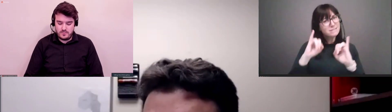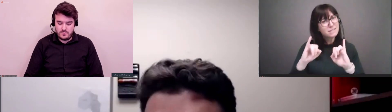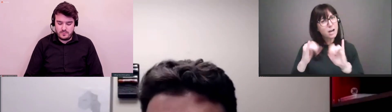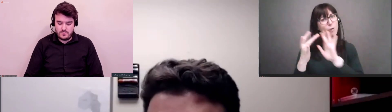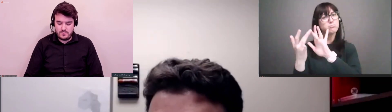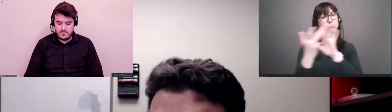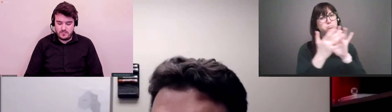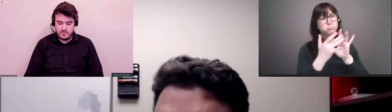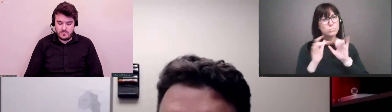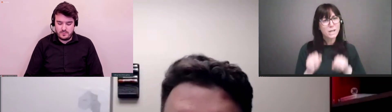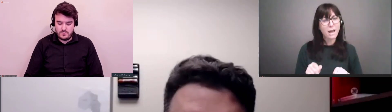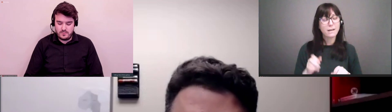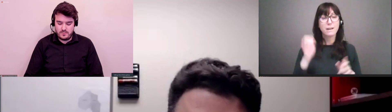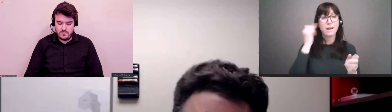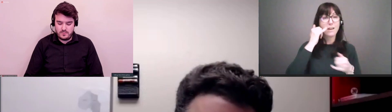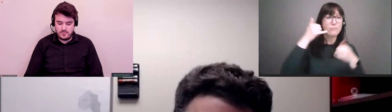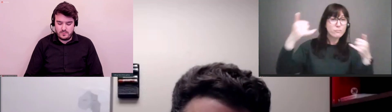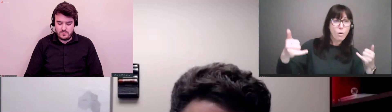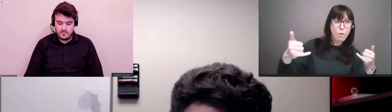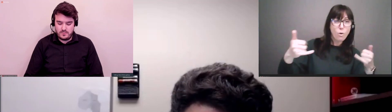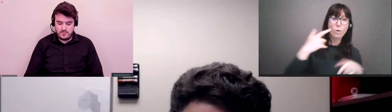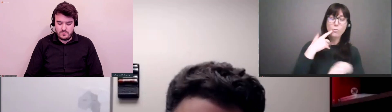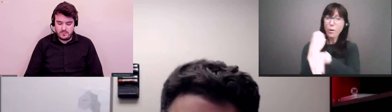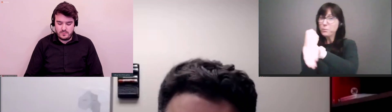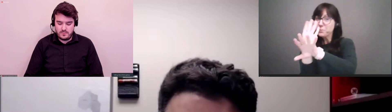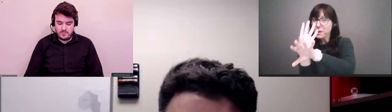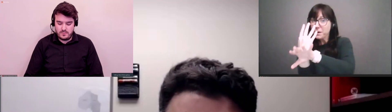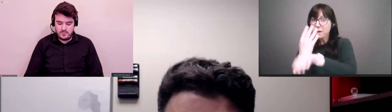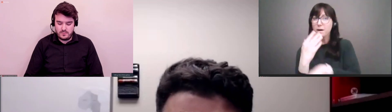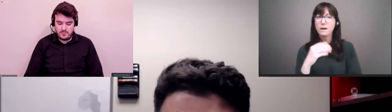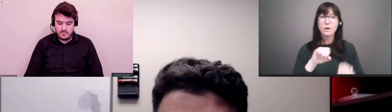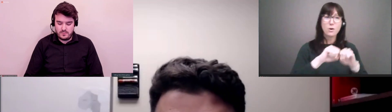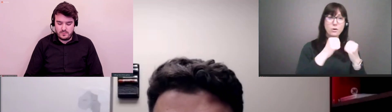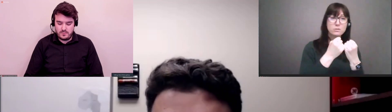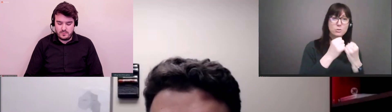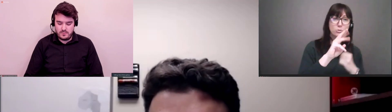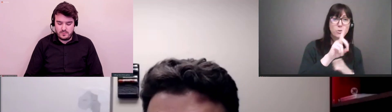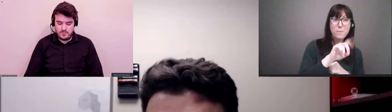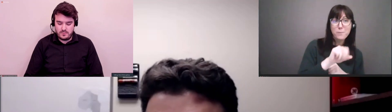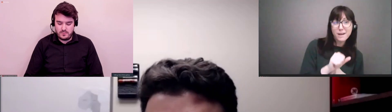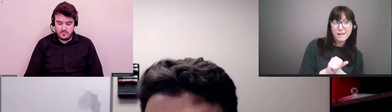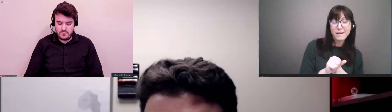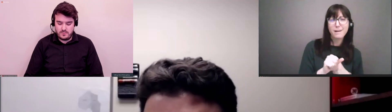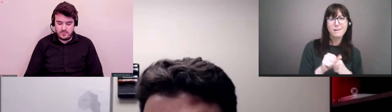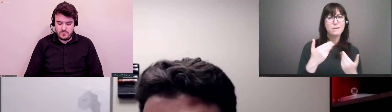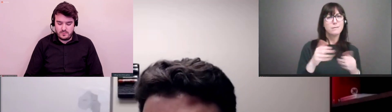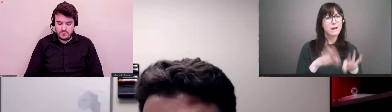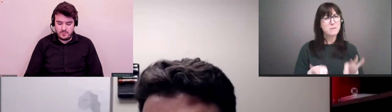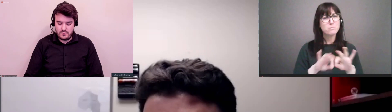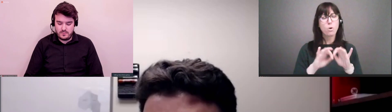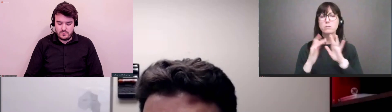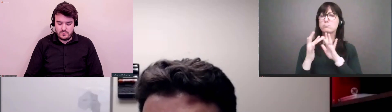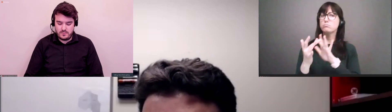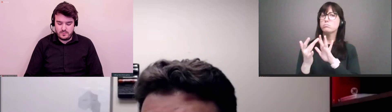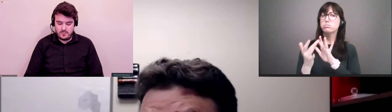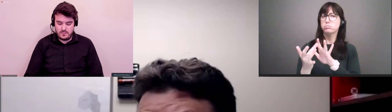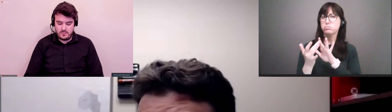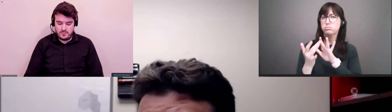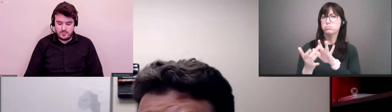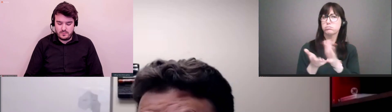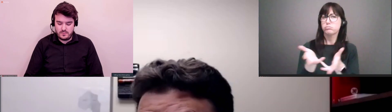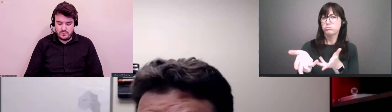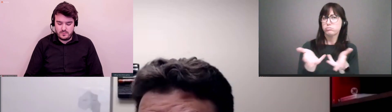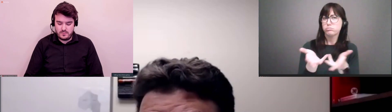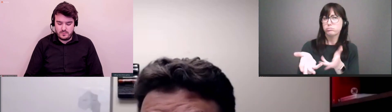by telephone or tablet, or social media, to maintain our social connectedness, and